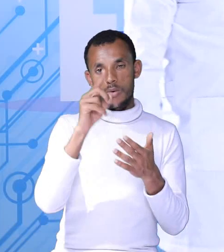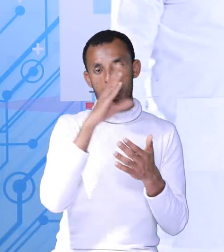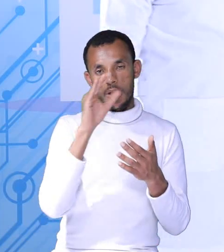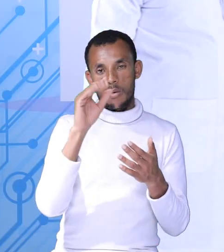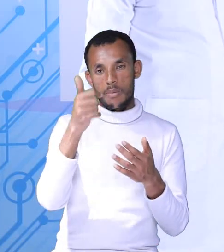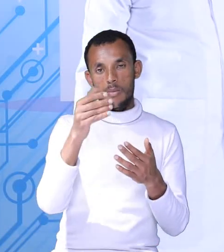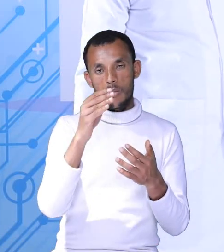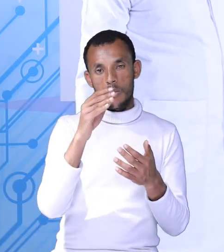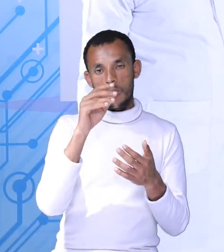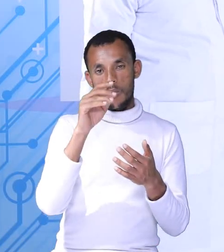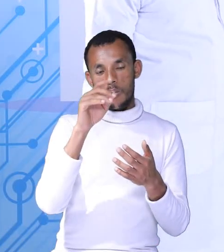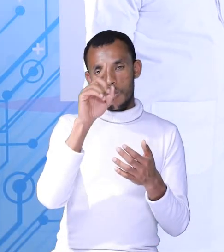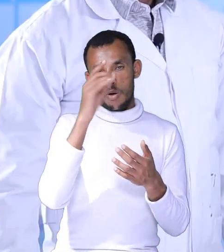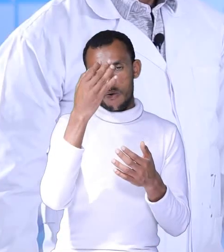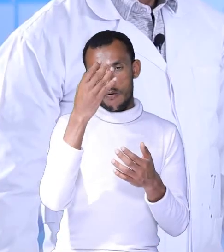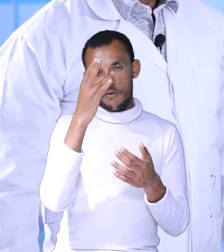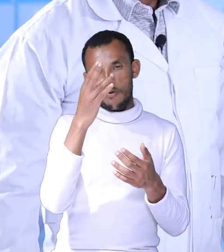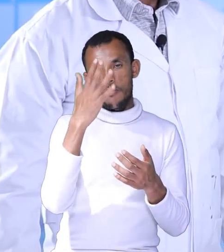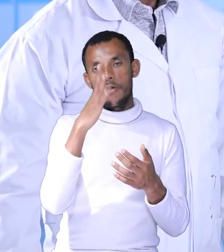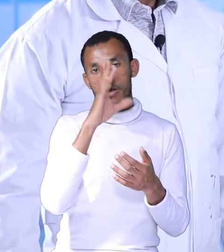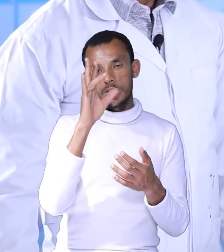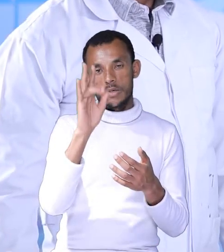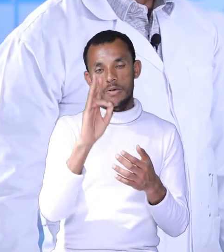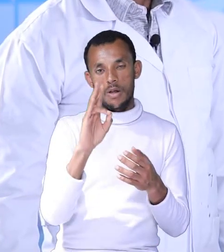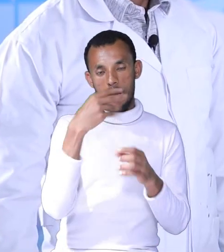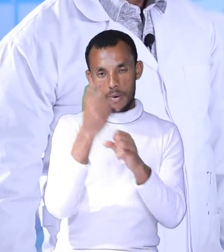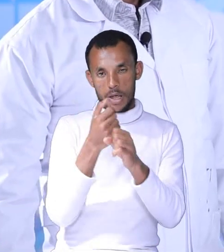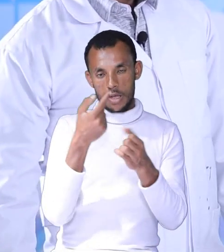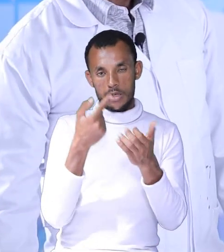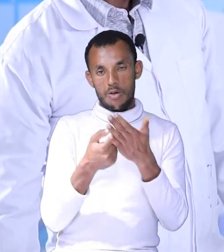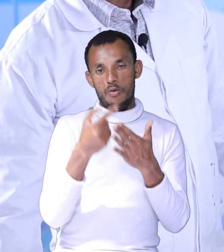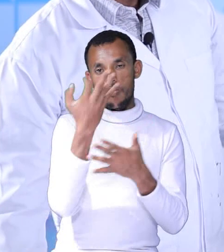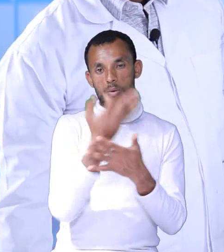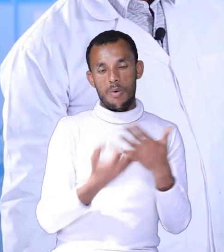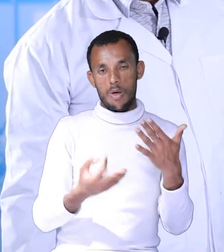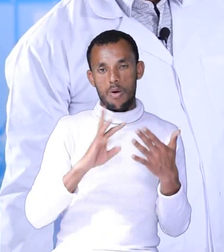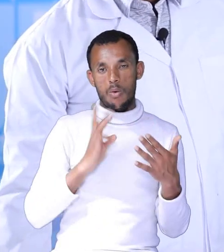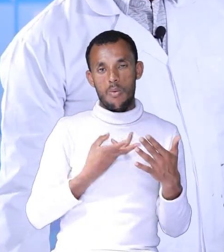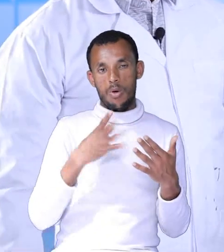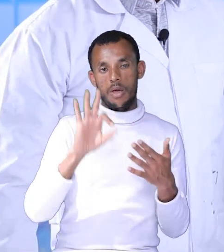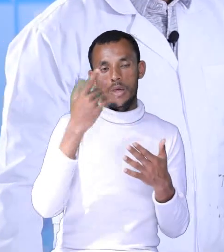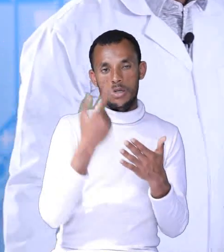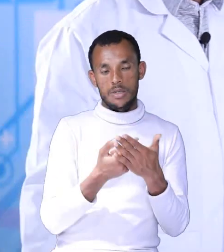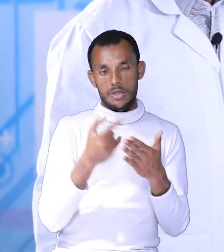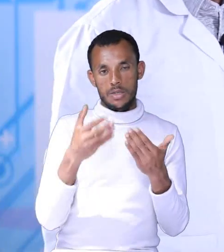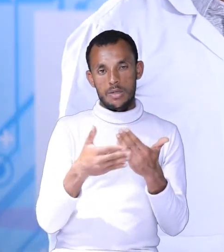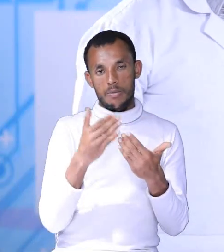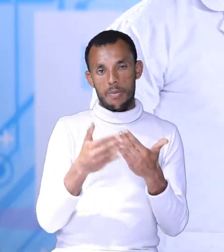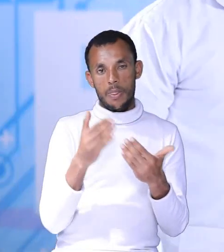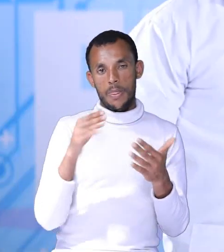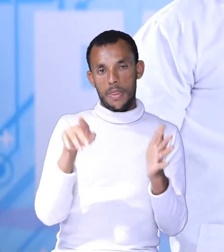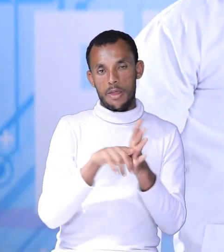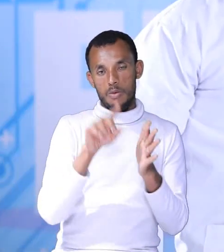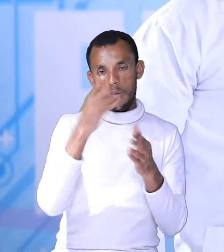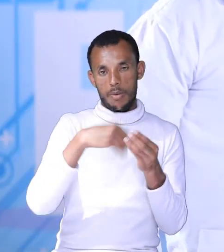it is 1, 5, 7. Applying the formula, we'll have this one. Simply take the average. Negative